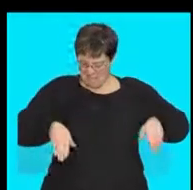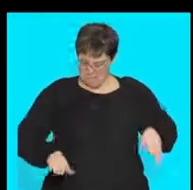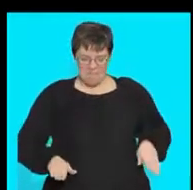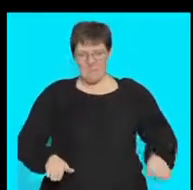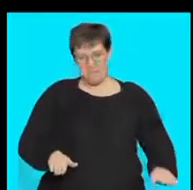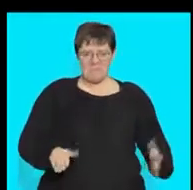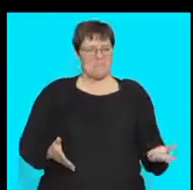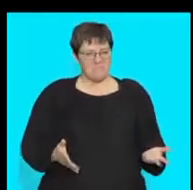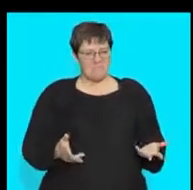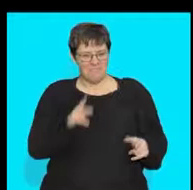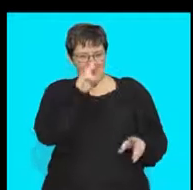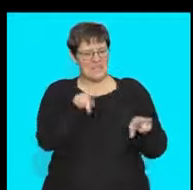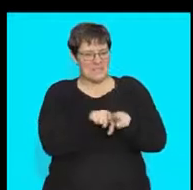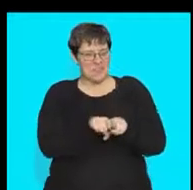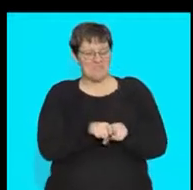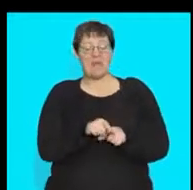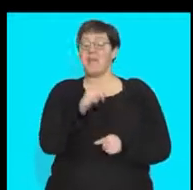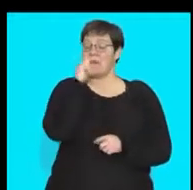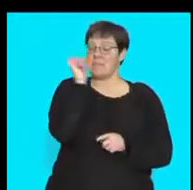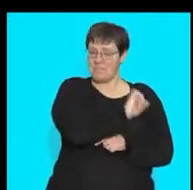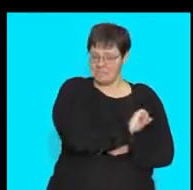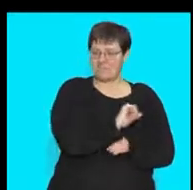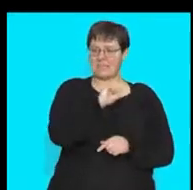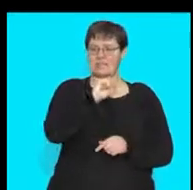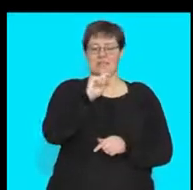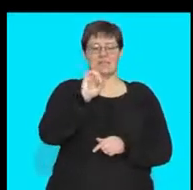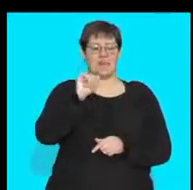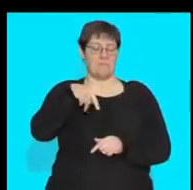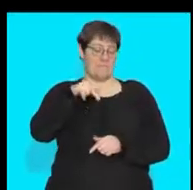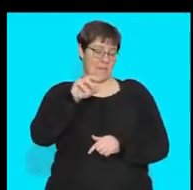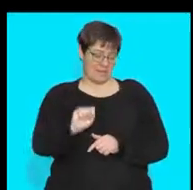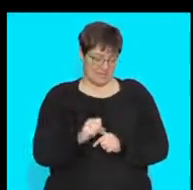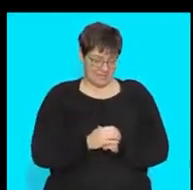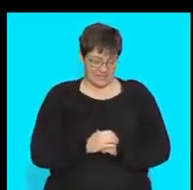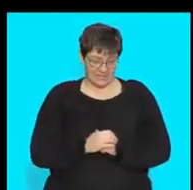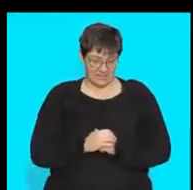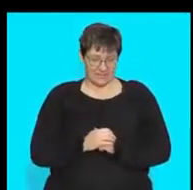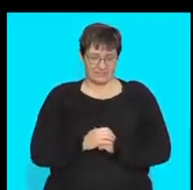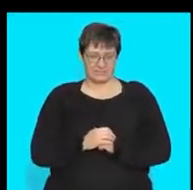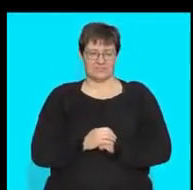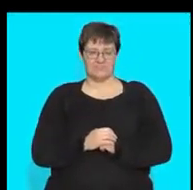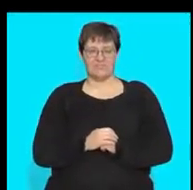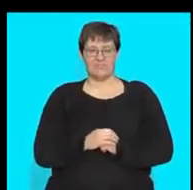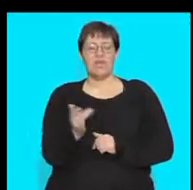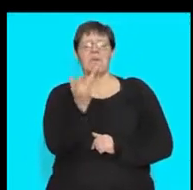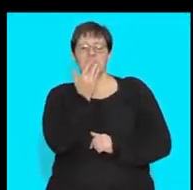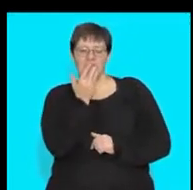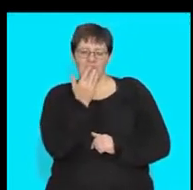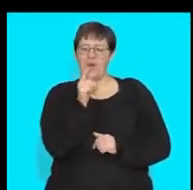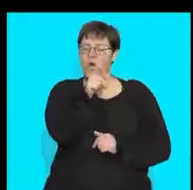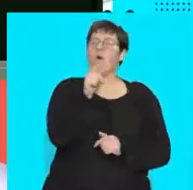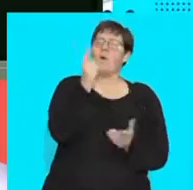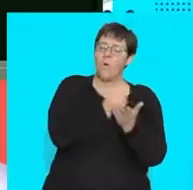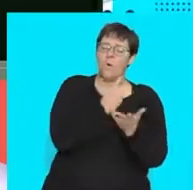a stirrup? And the Latin name for stirrup is stapes, right? So we prefer